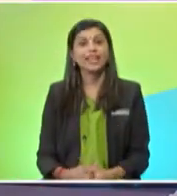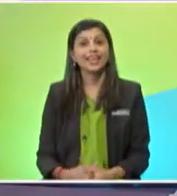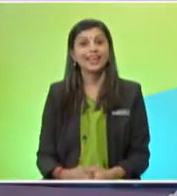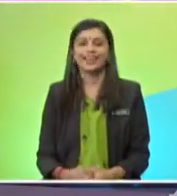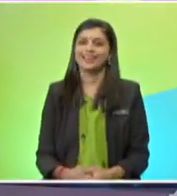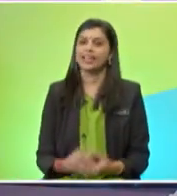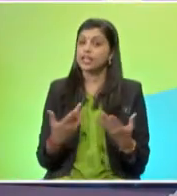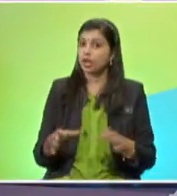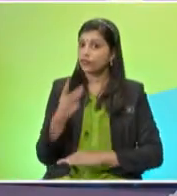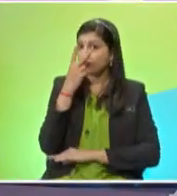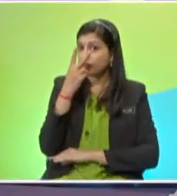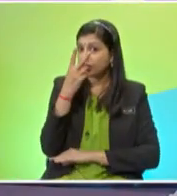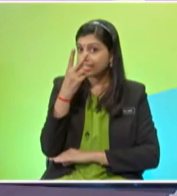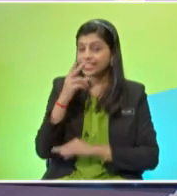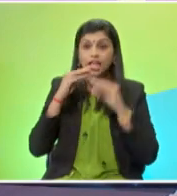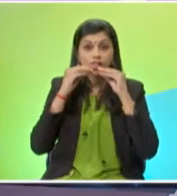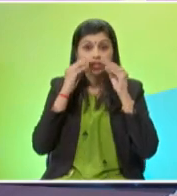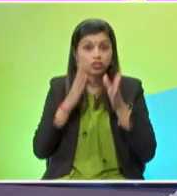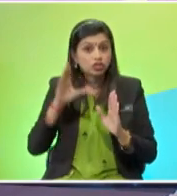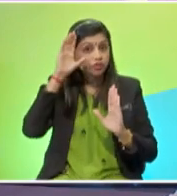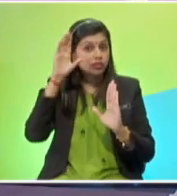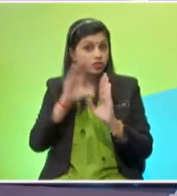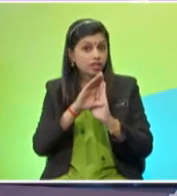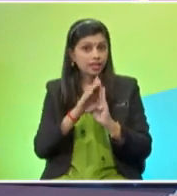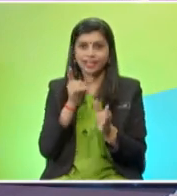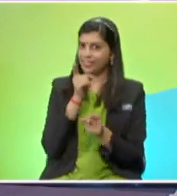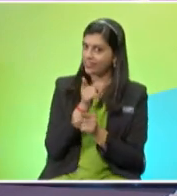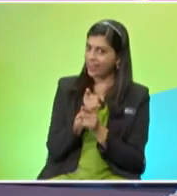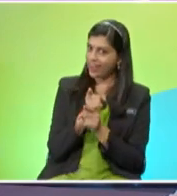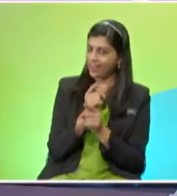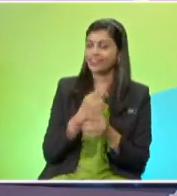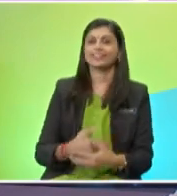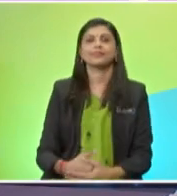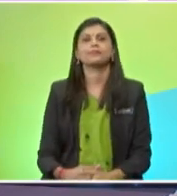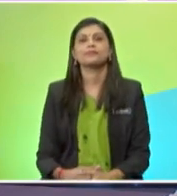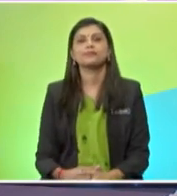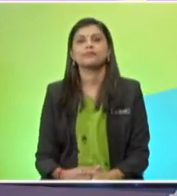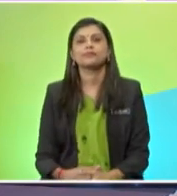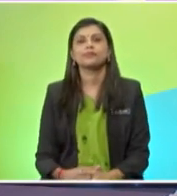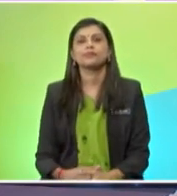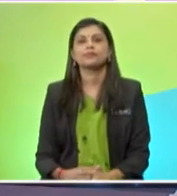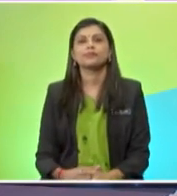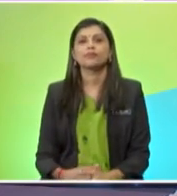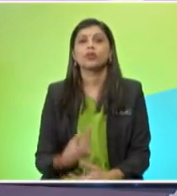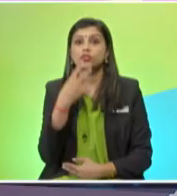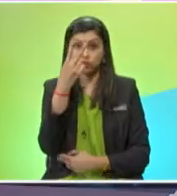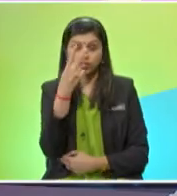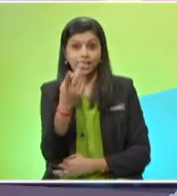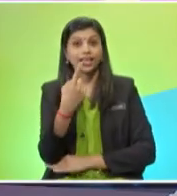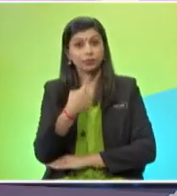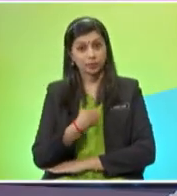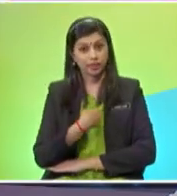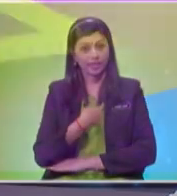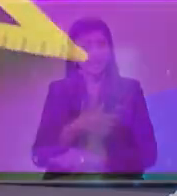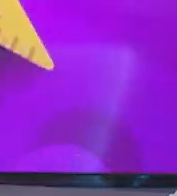Yes, we have seen our teacher's profile today, but before I introduce to you our teacher, we also have another teacher with us, which